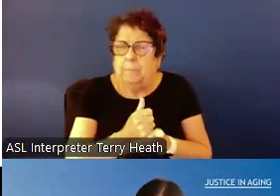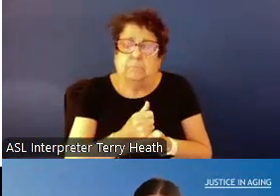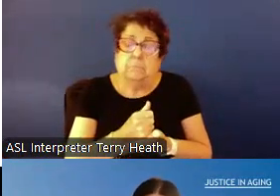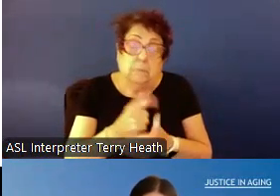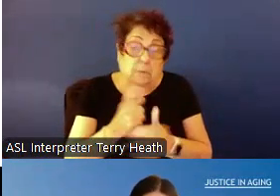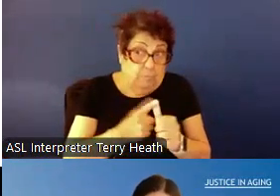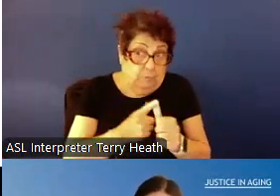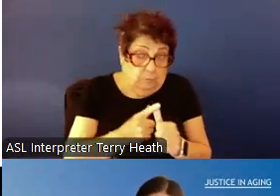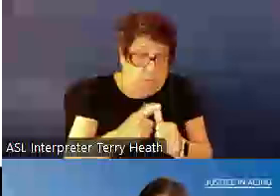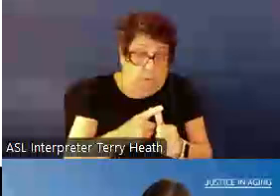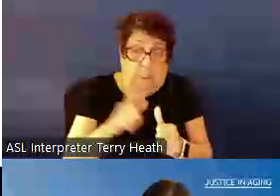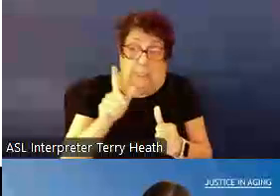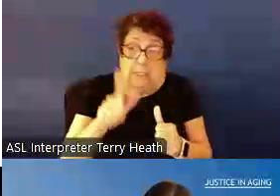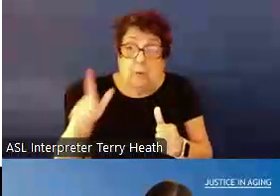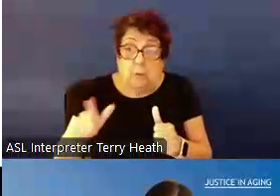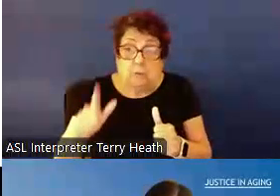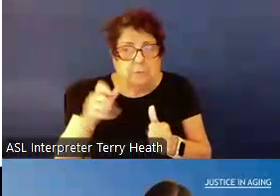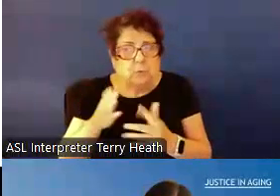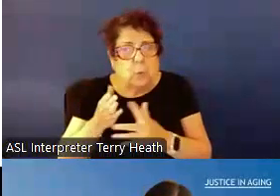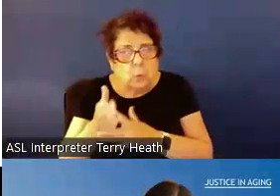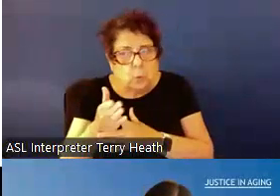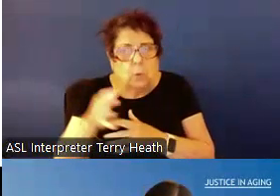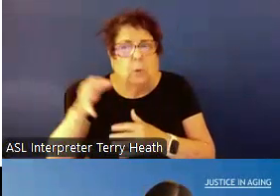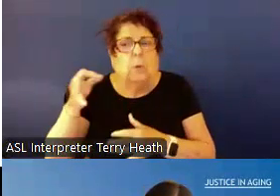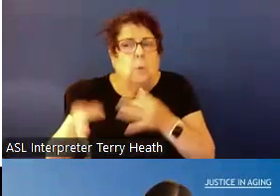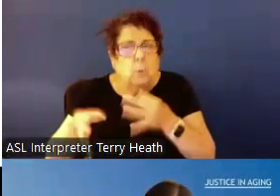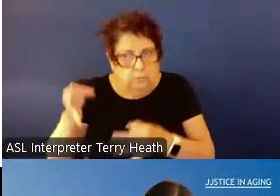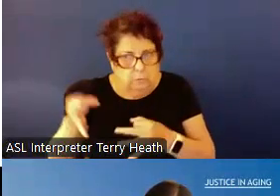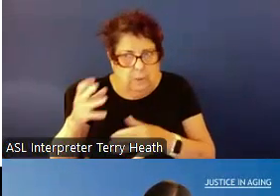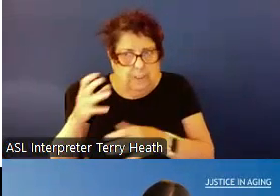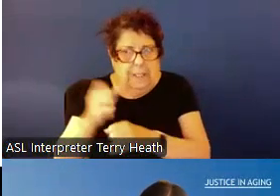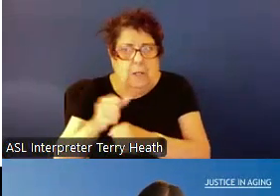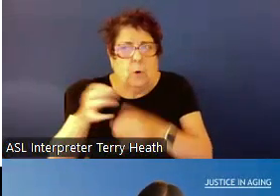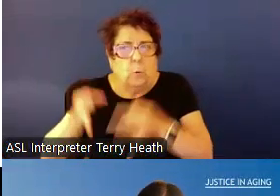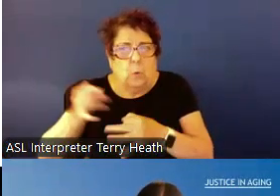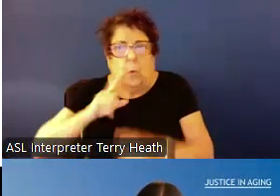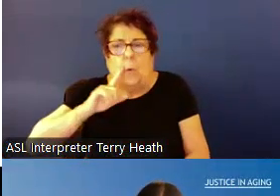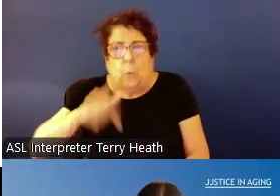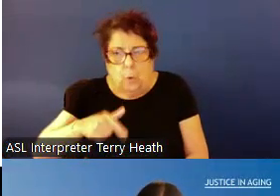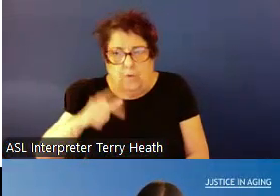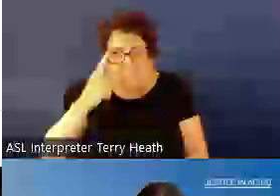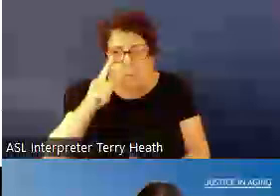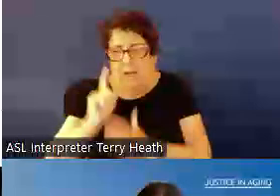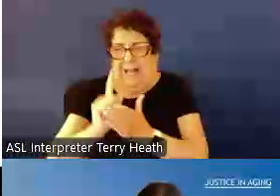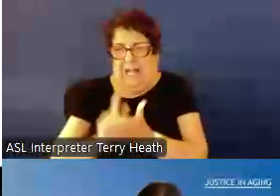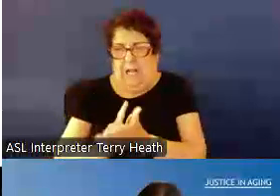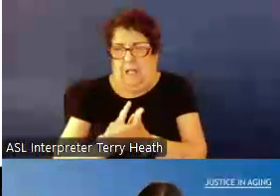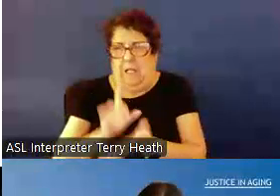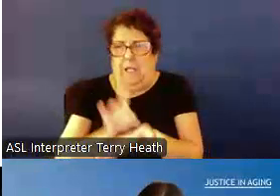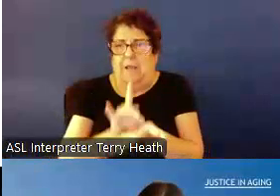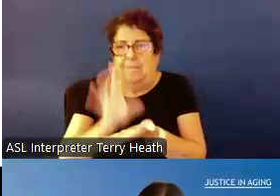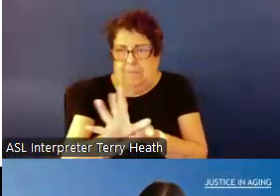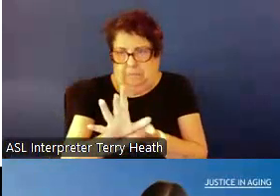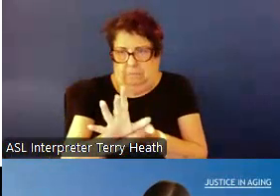must go through the judicial process and get a court order in order to legally evict tenants. And so sometimes clients